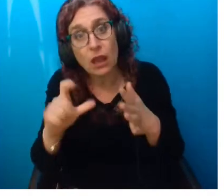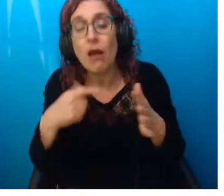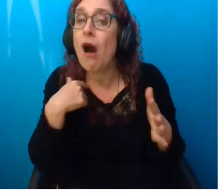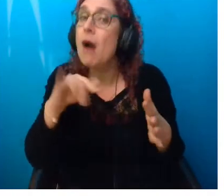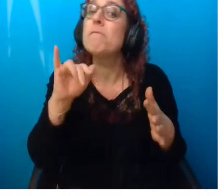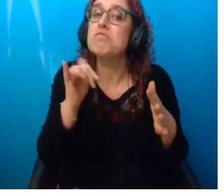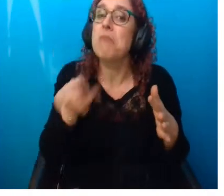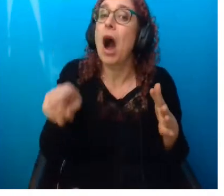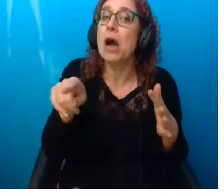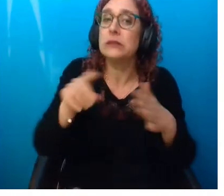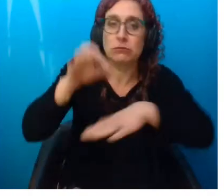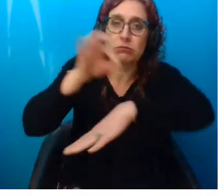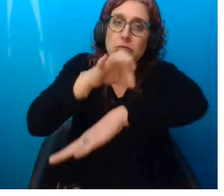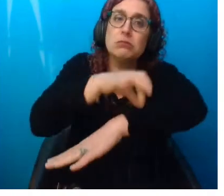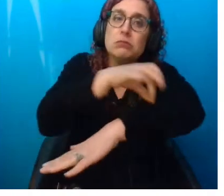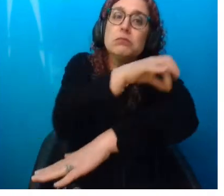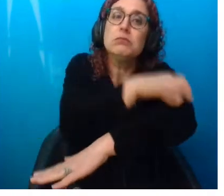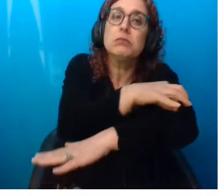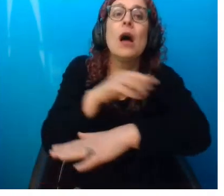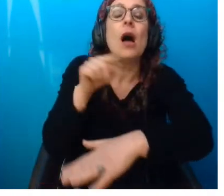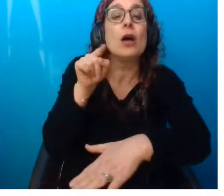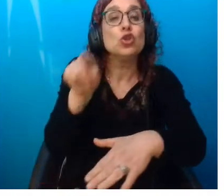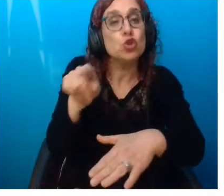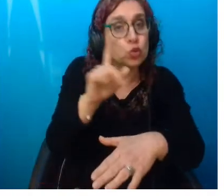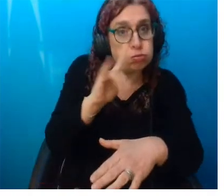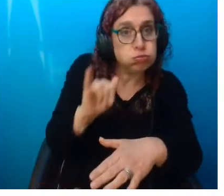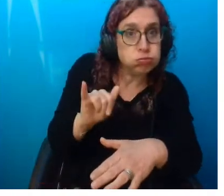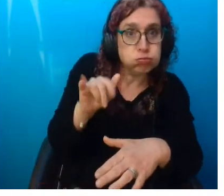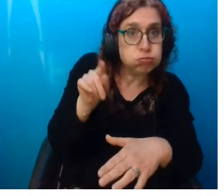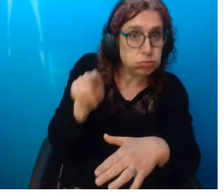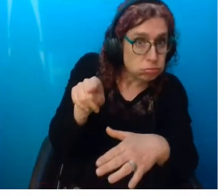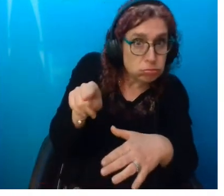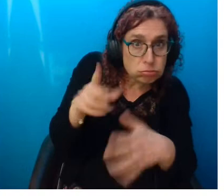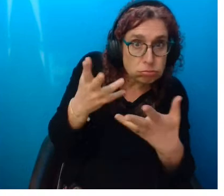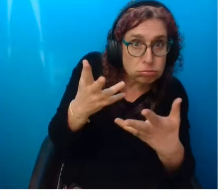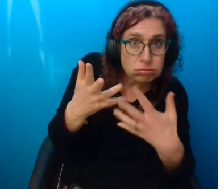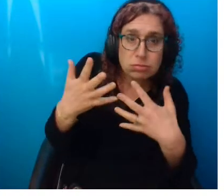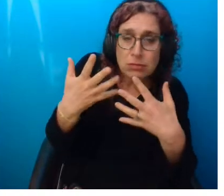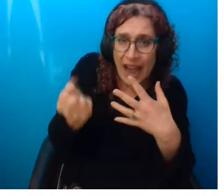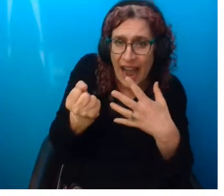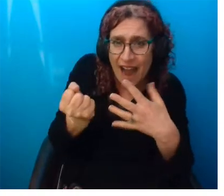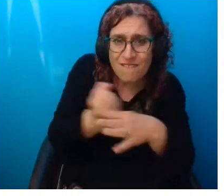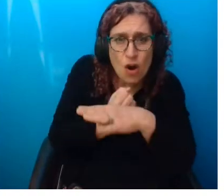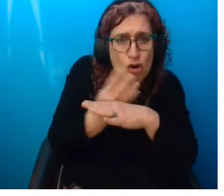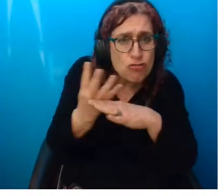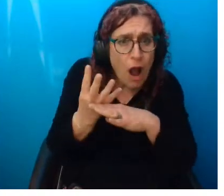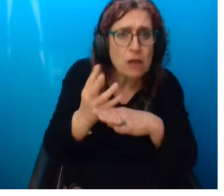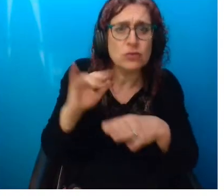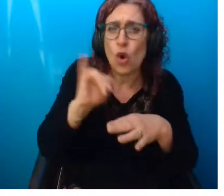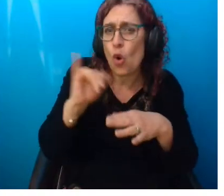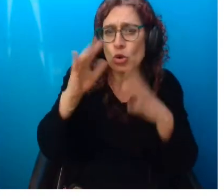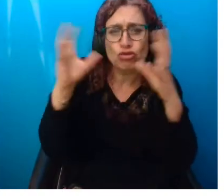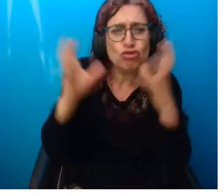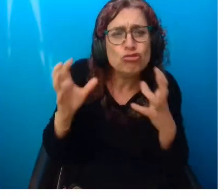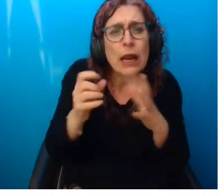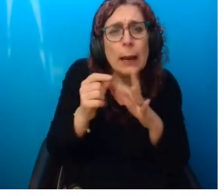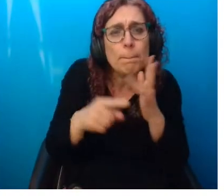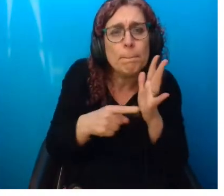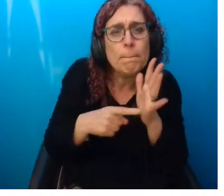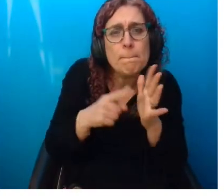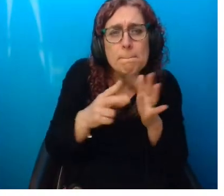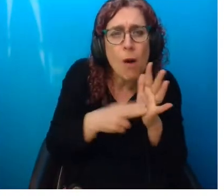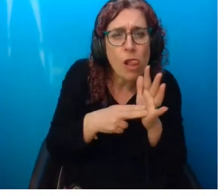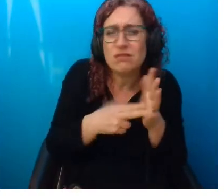can be carried out to tell whether, you know, there is grass pollen or tree pollen,